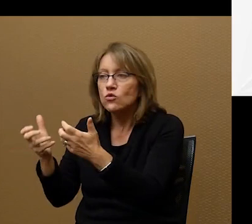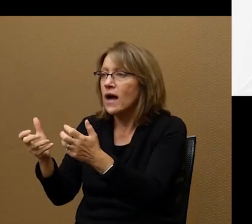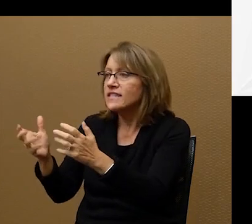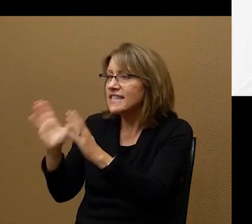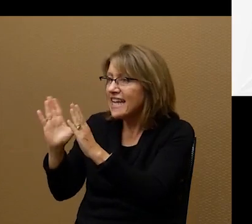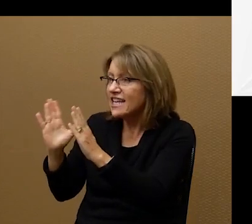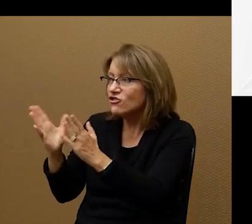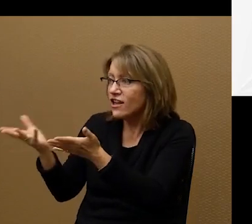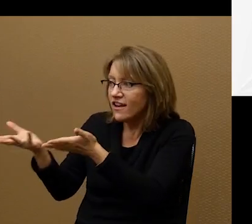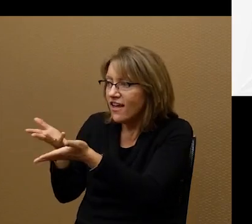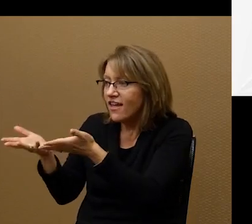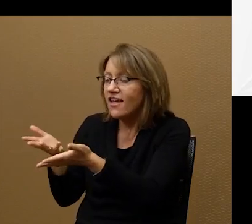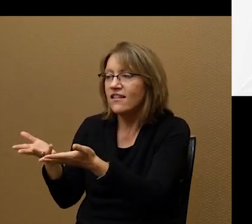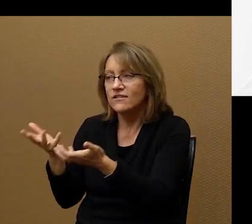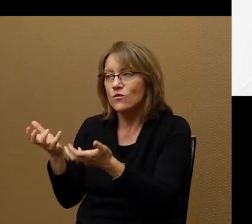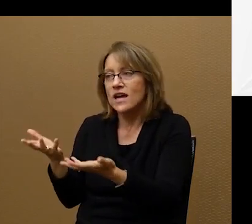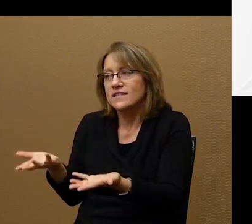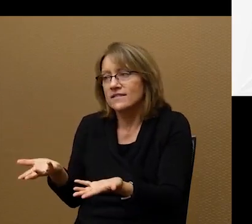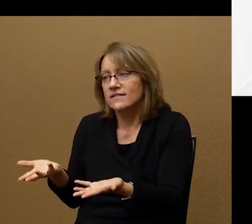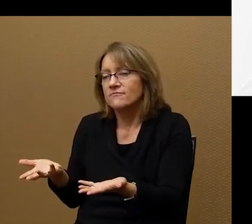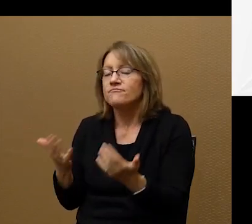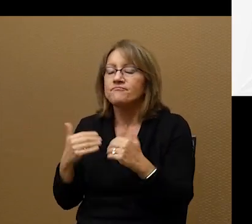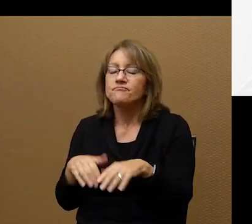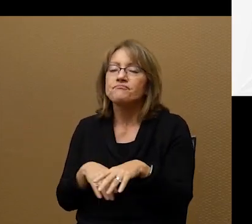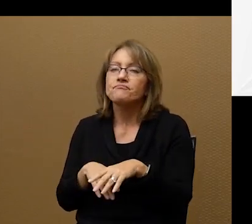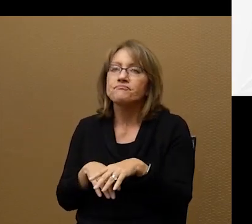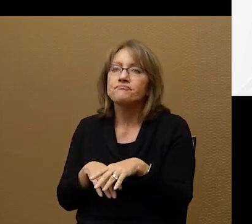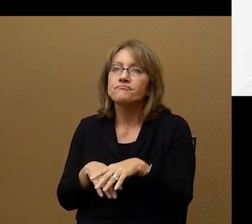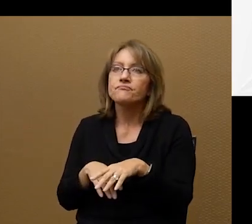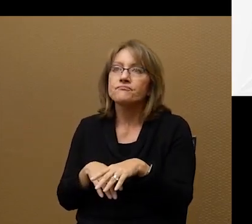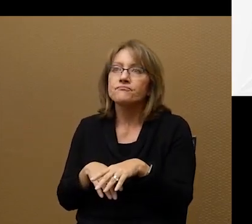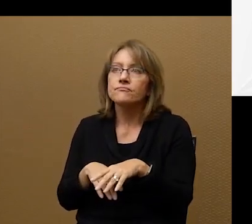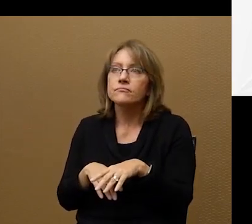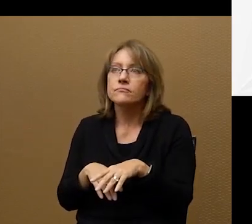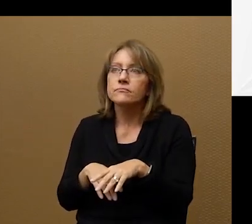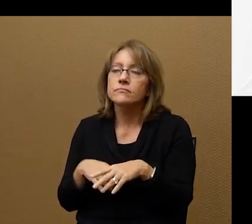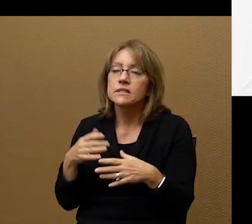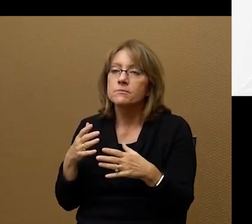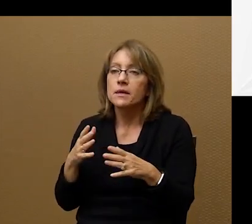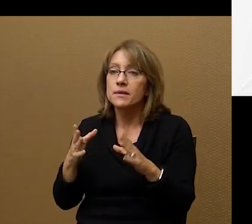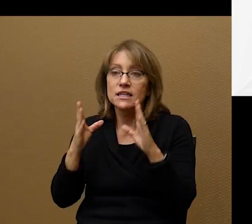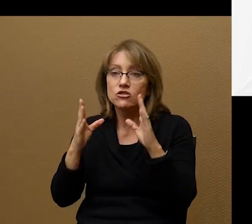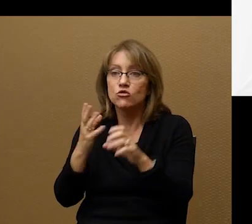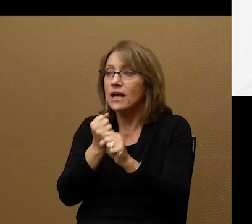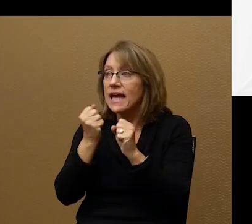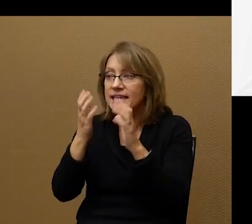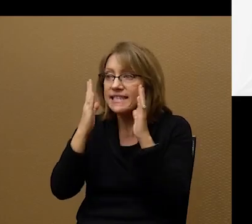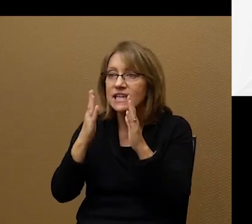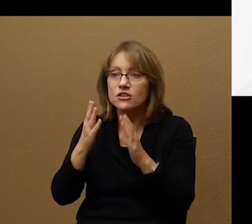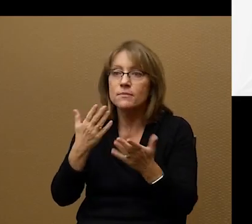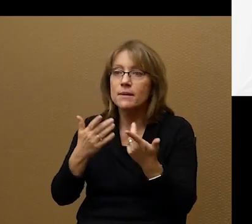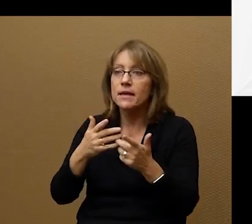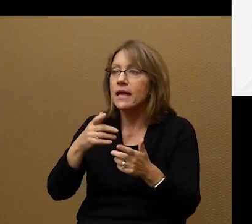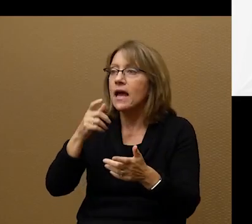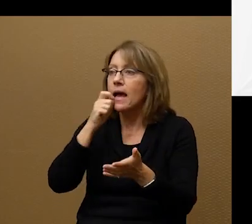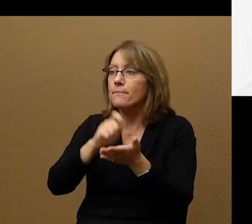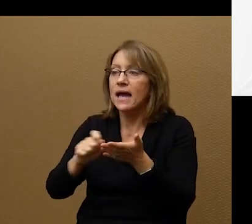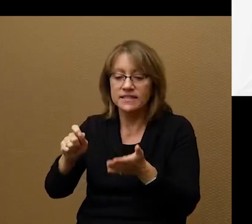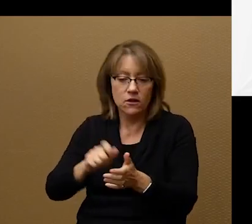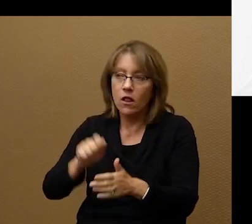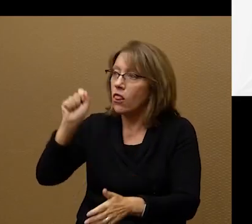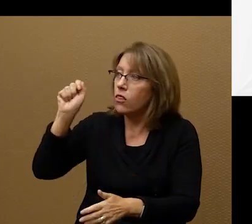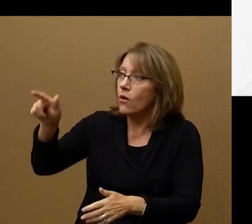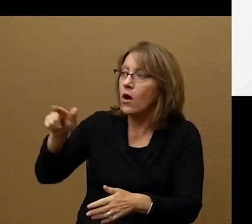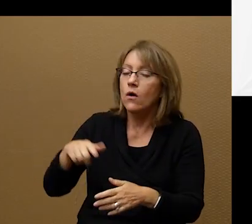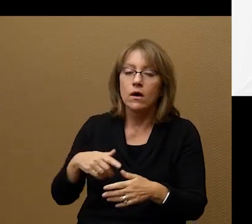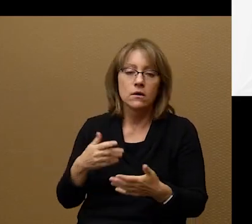them. So, and then attention might be throwing a pencil. A child might throw a tantrum,